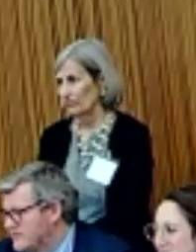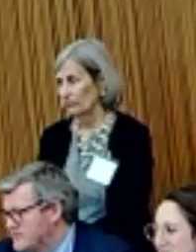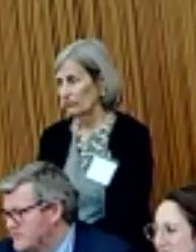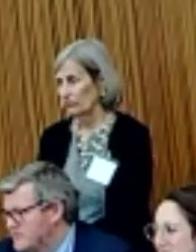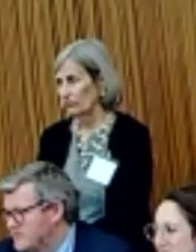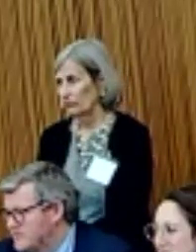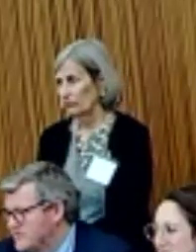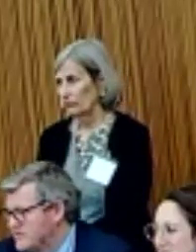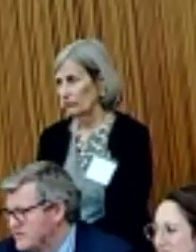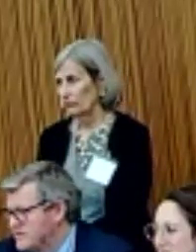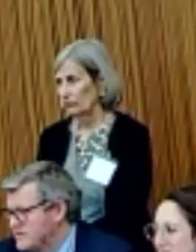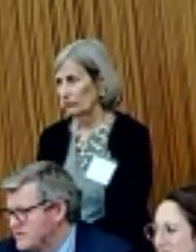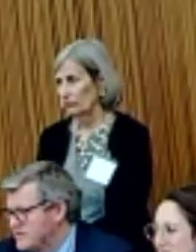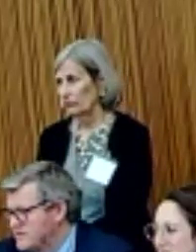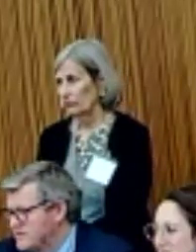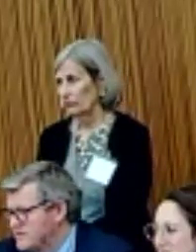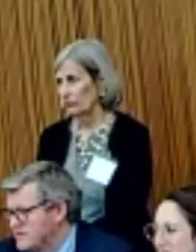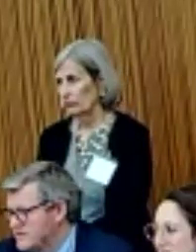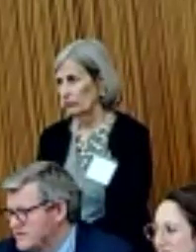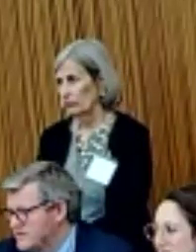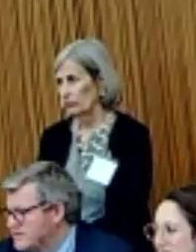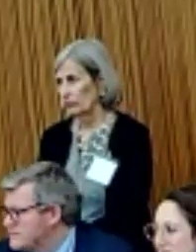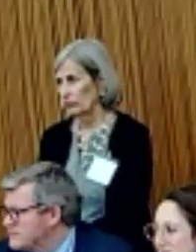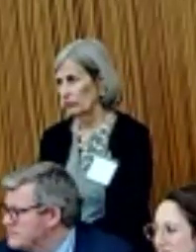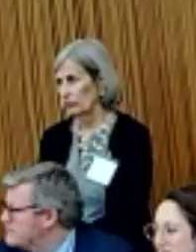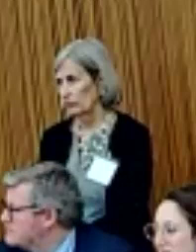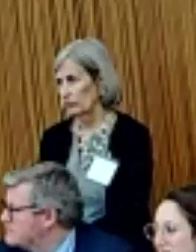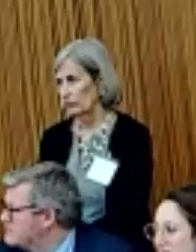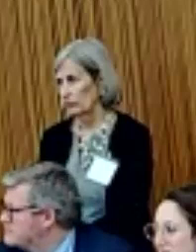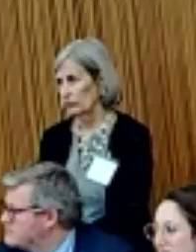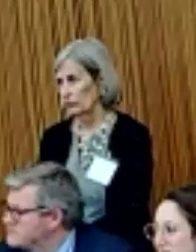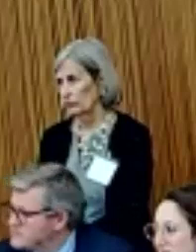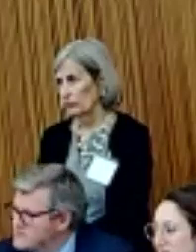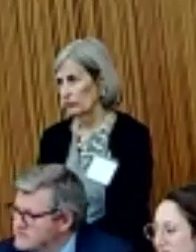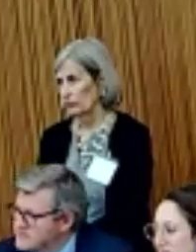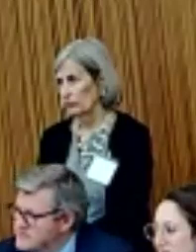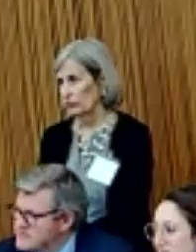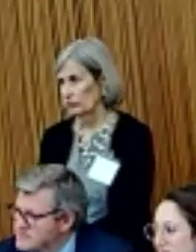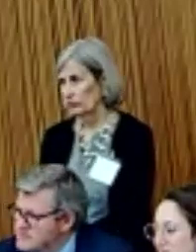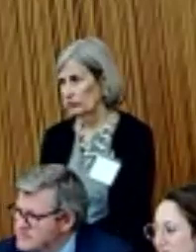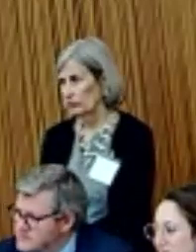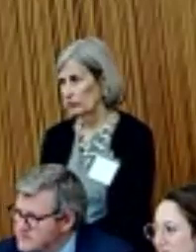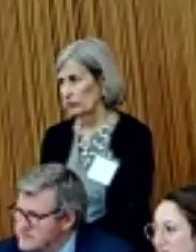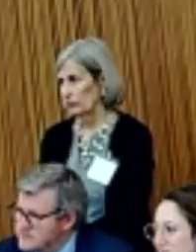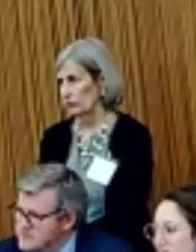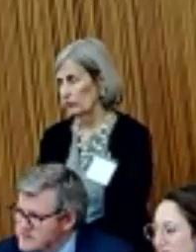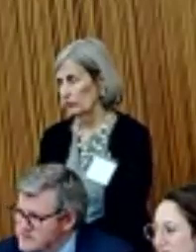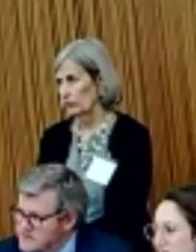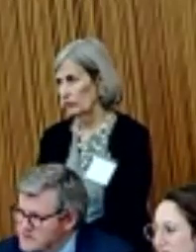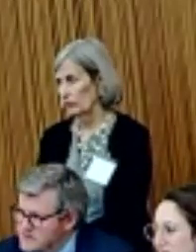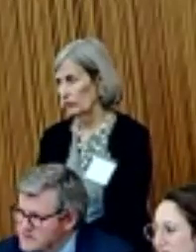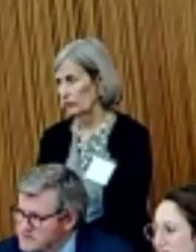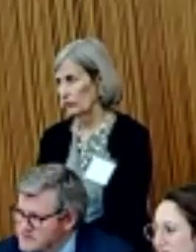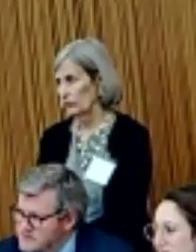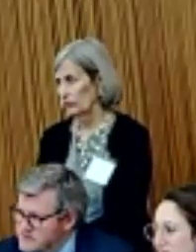Yale graduate I have to pay my lawyer $50 per hour there is an asymmetry so that in a